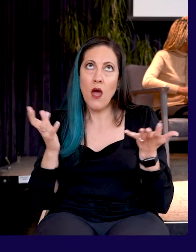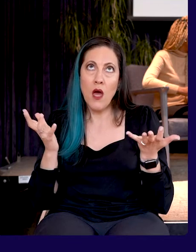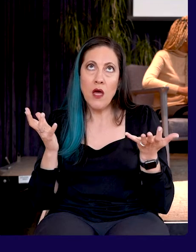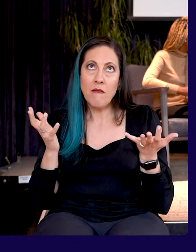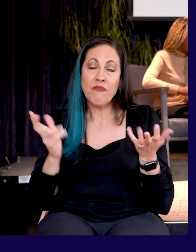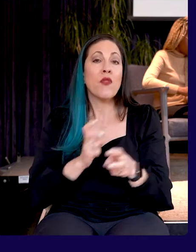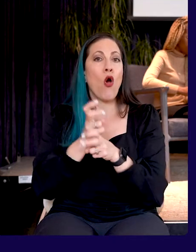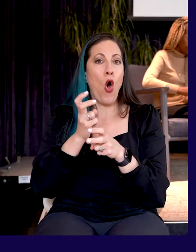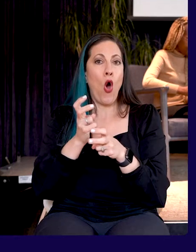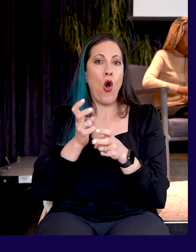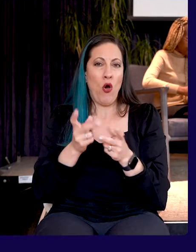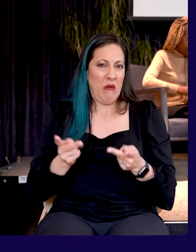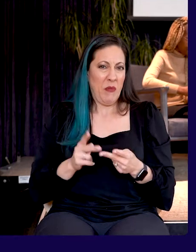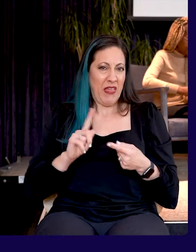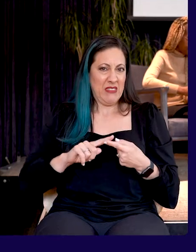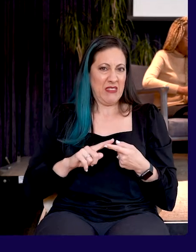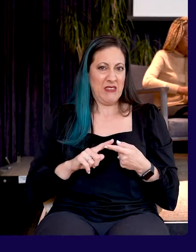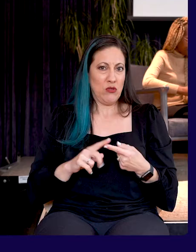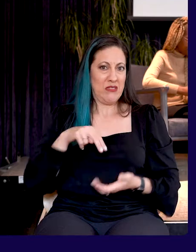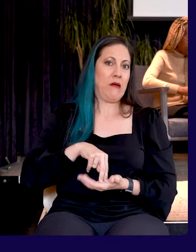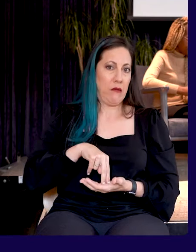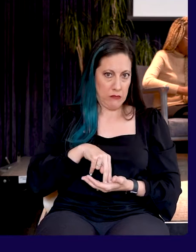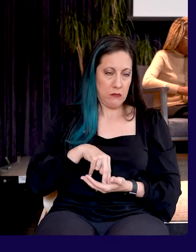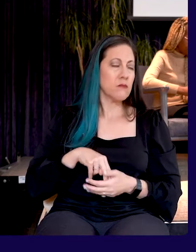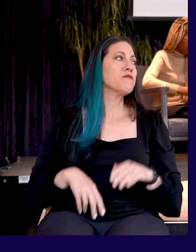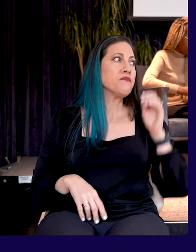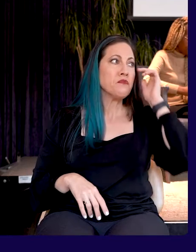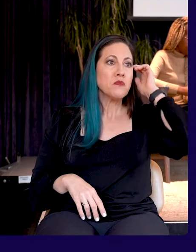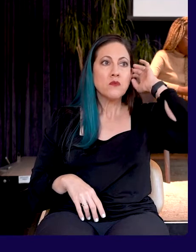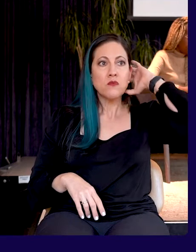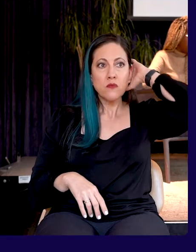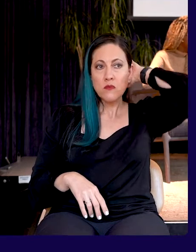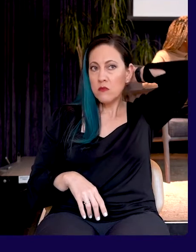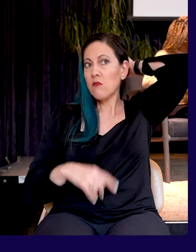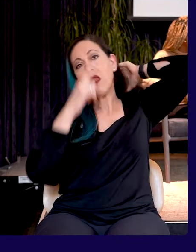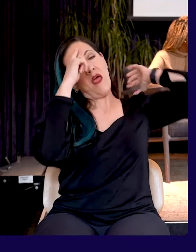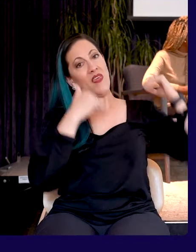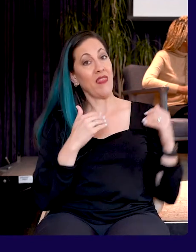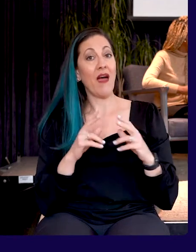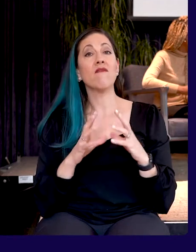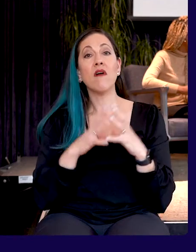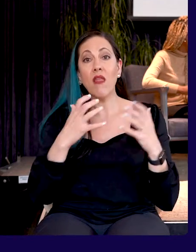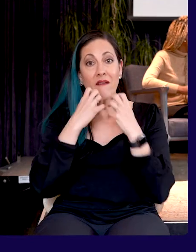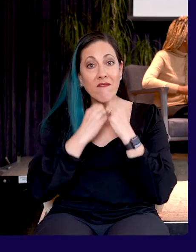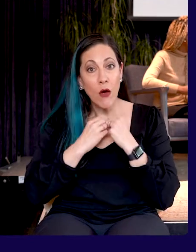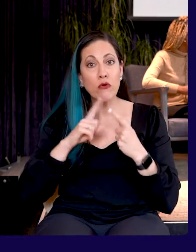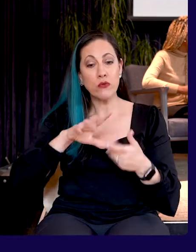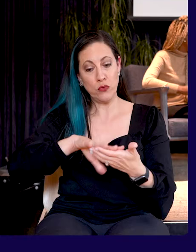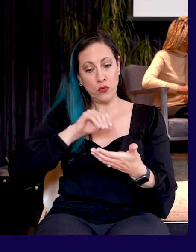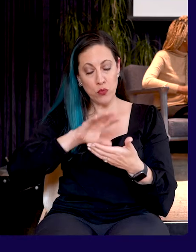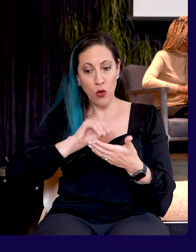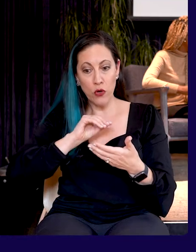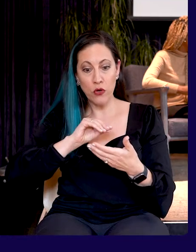it's a difficult position. And so I think that there is real value in learning